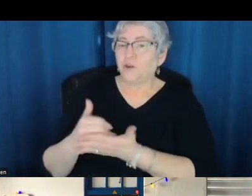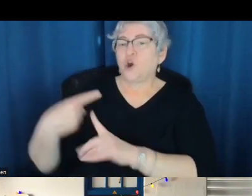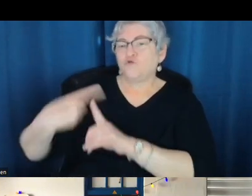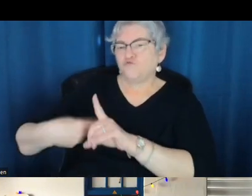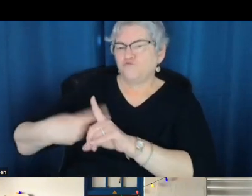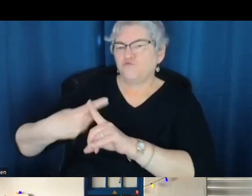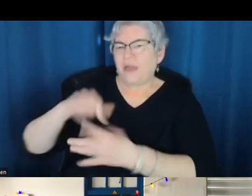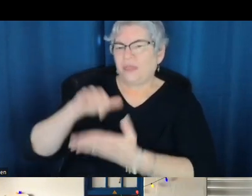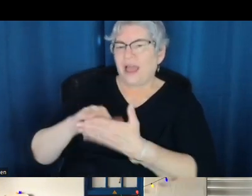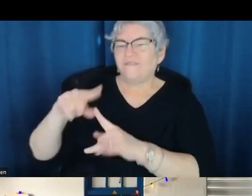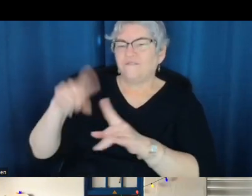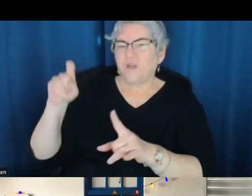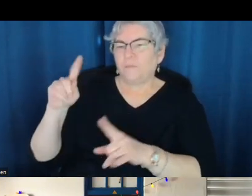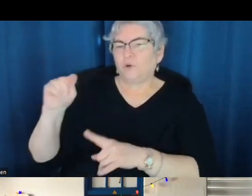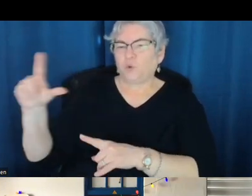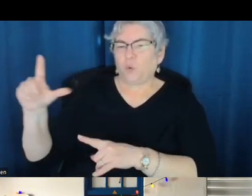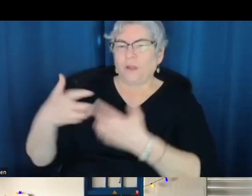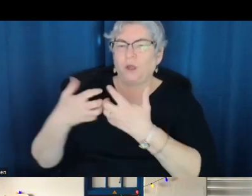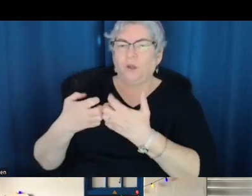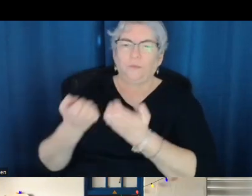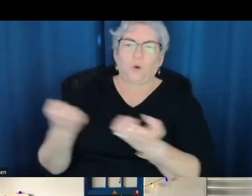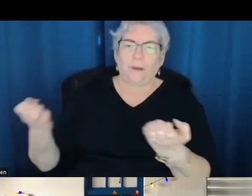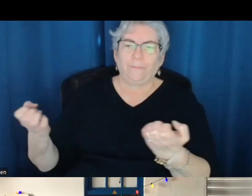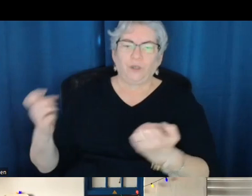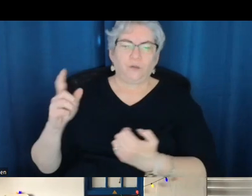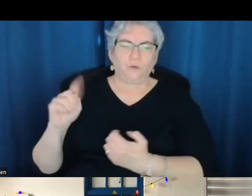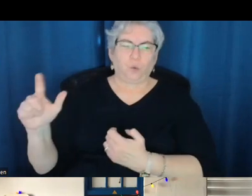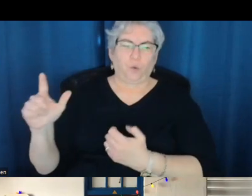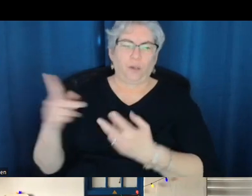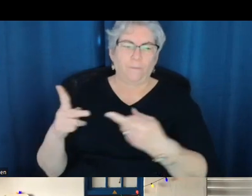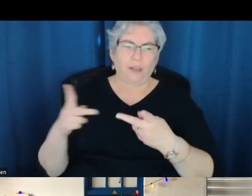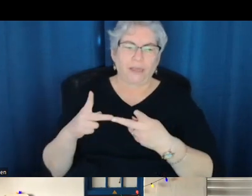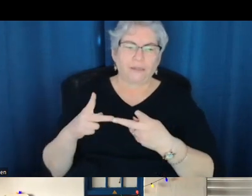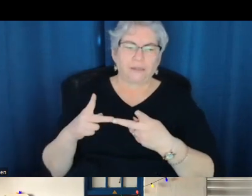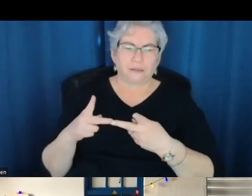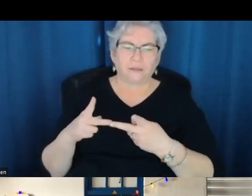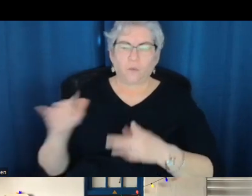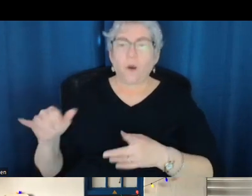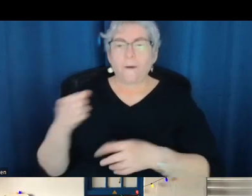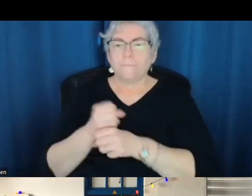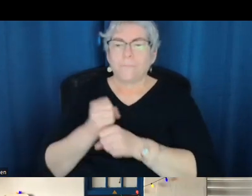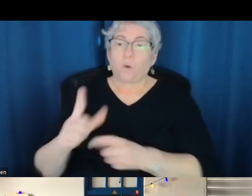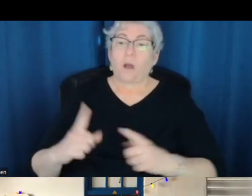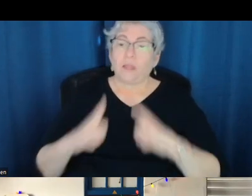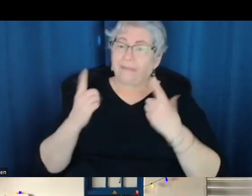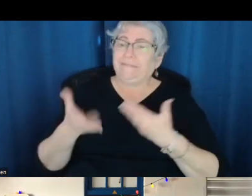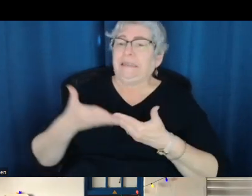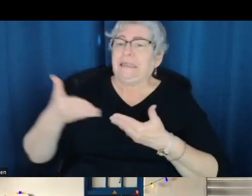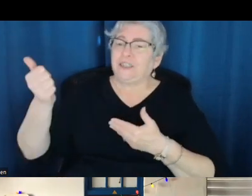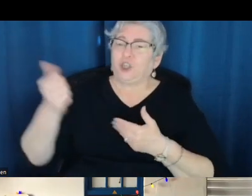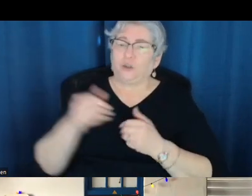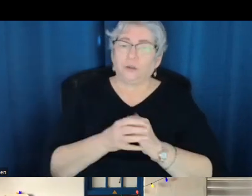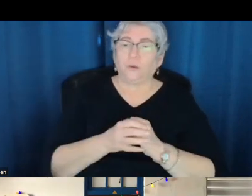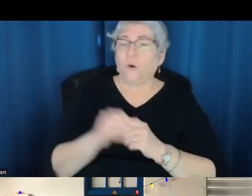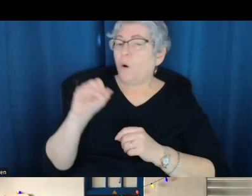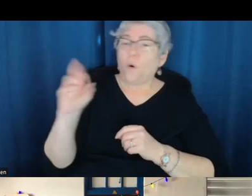cutter from a tool equipment rental place that will make your life much easier. Or